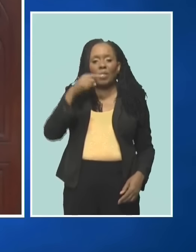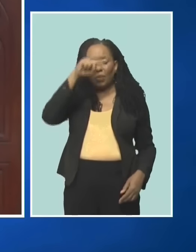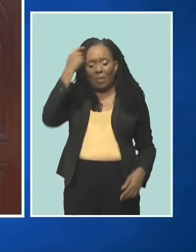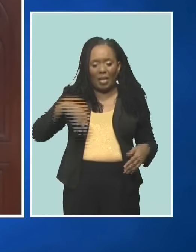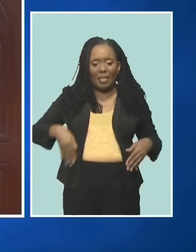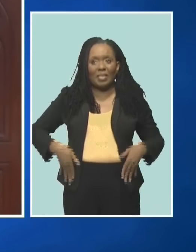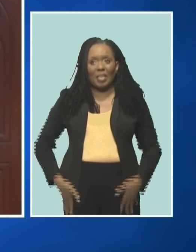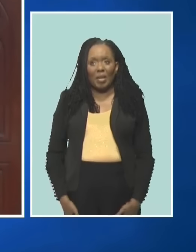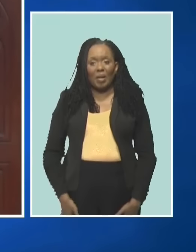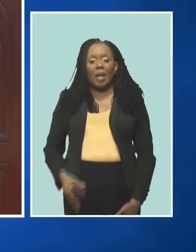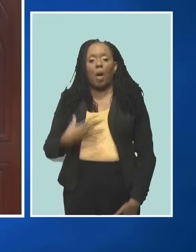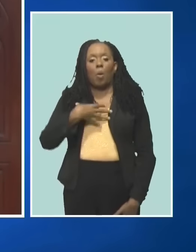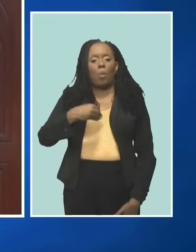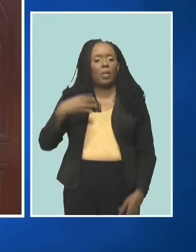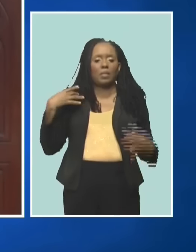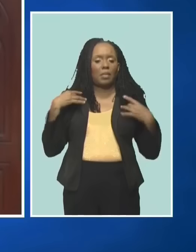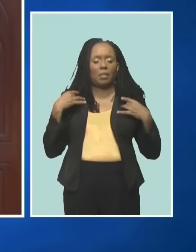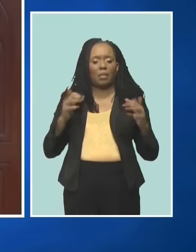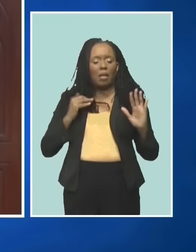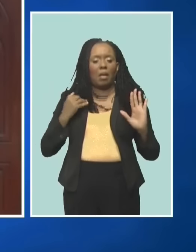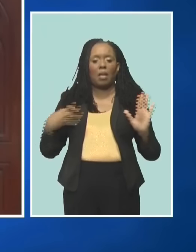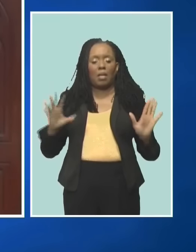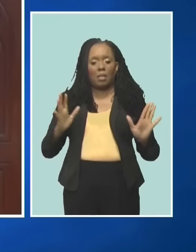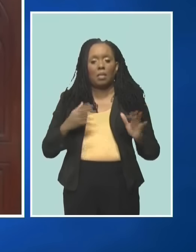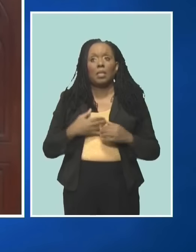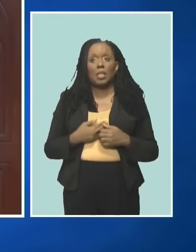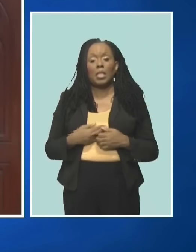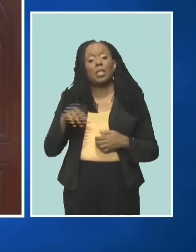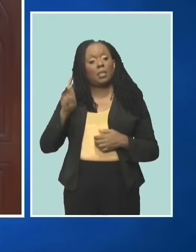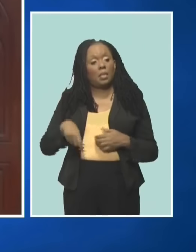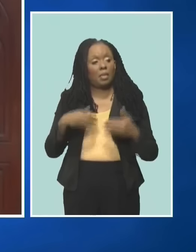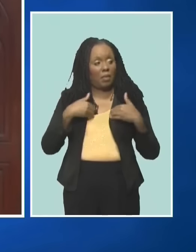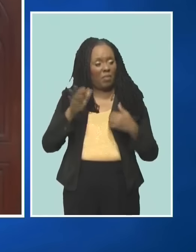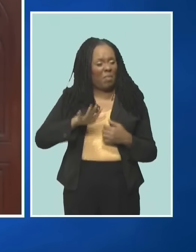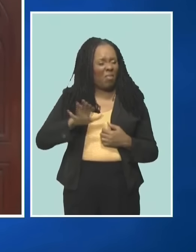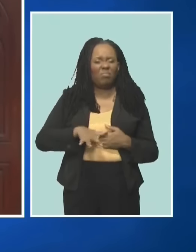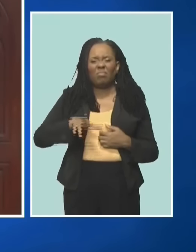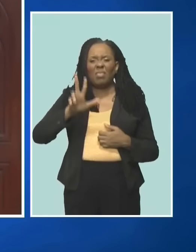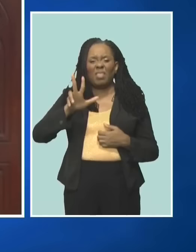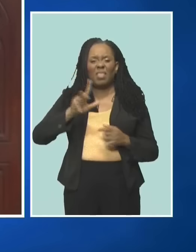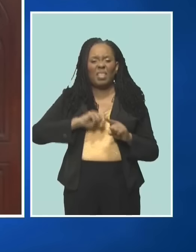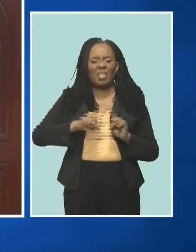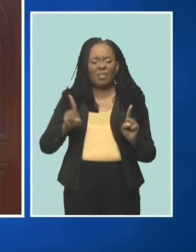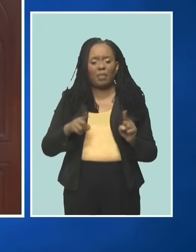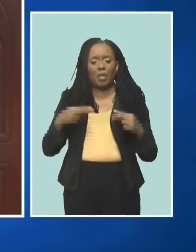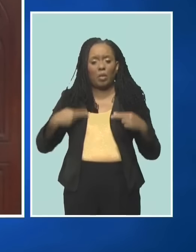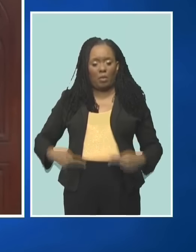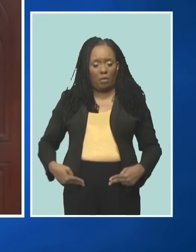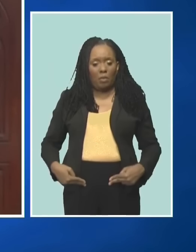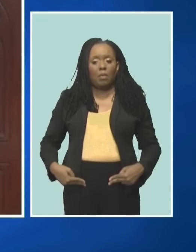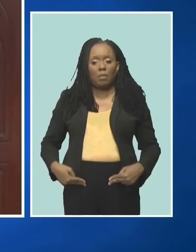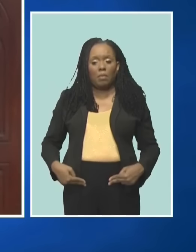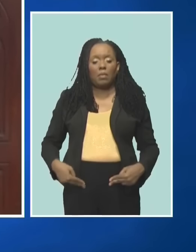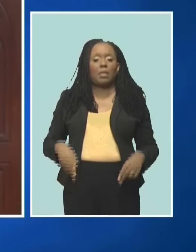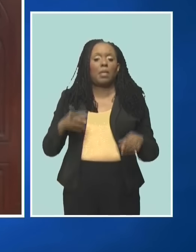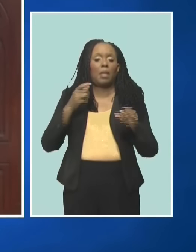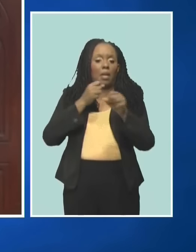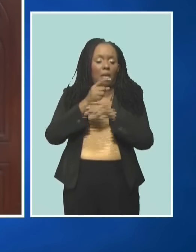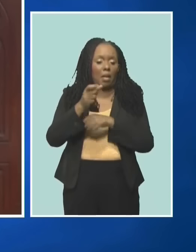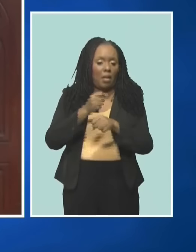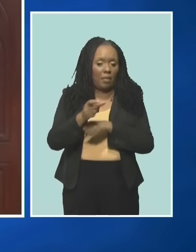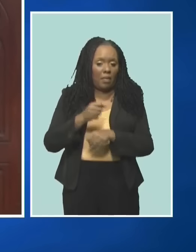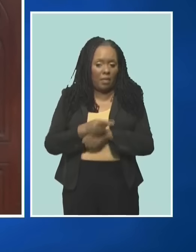top, at least 3 changes of uniform shall be provided to the employee on an annual